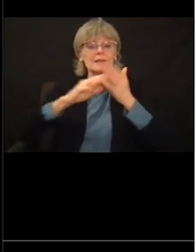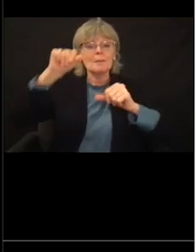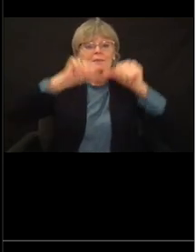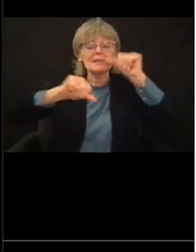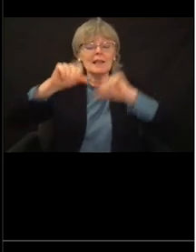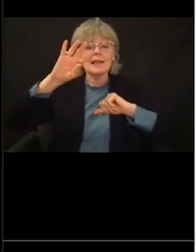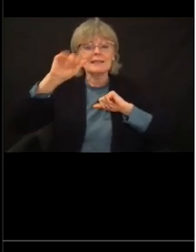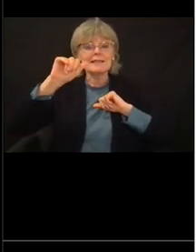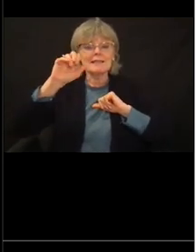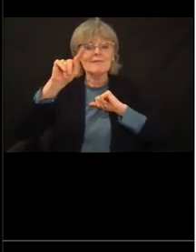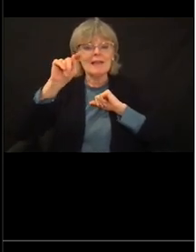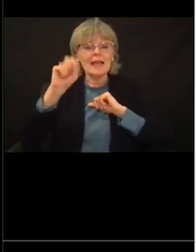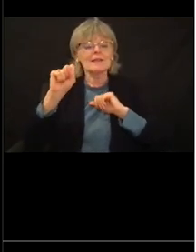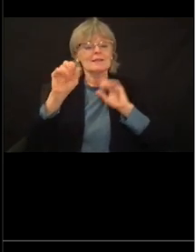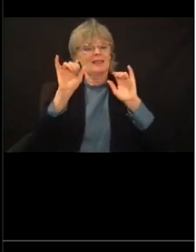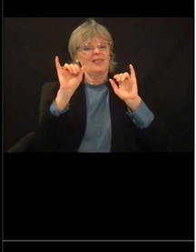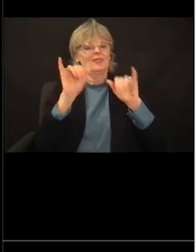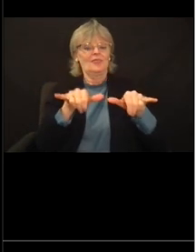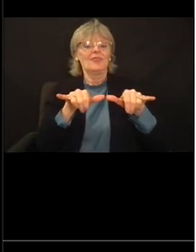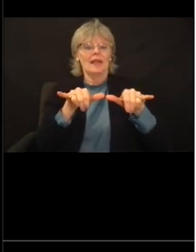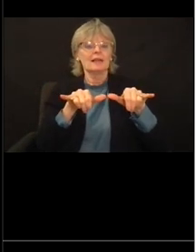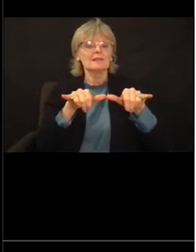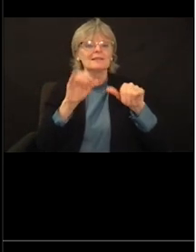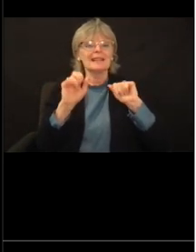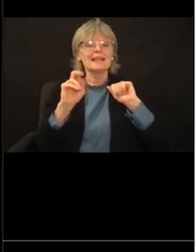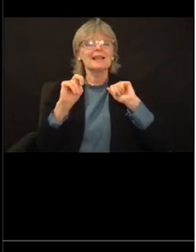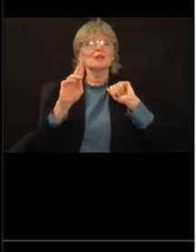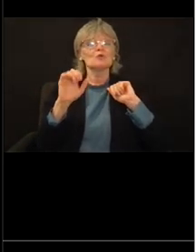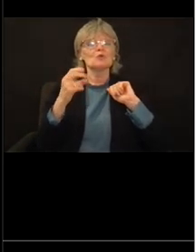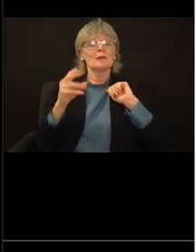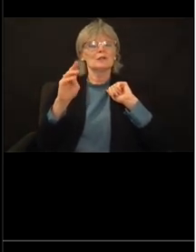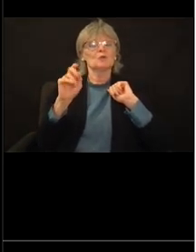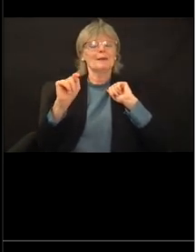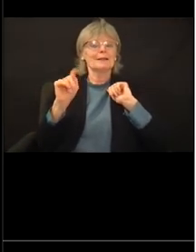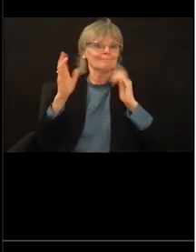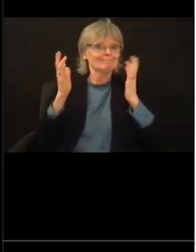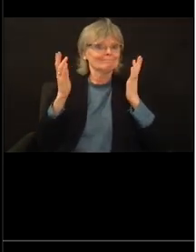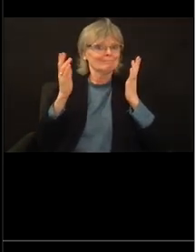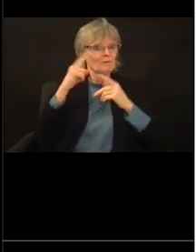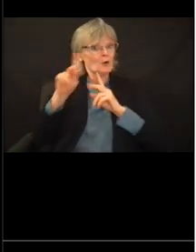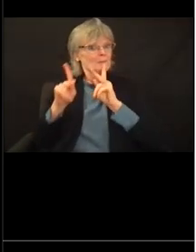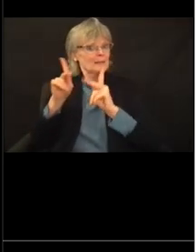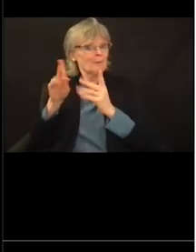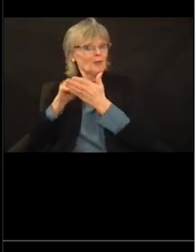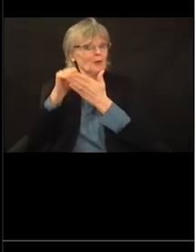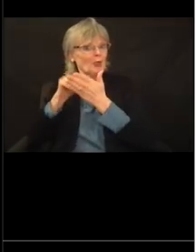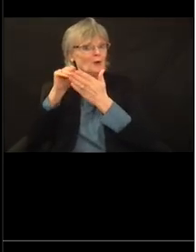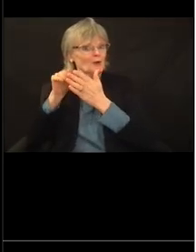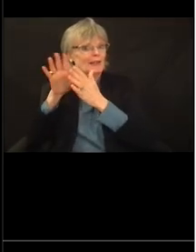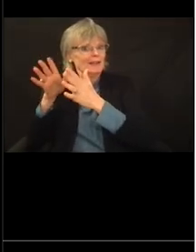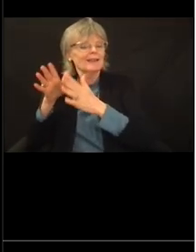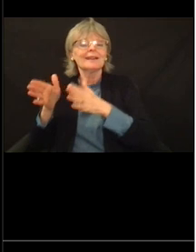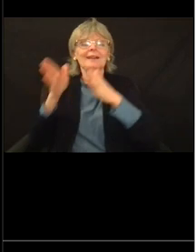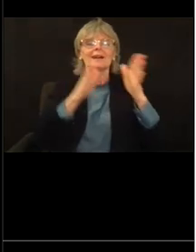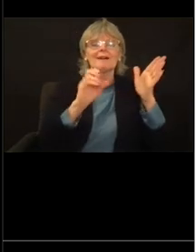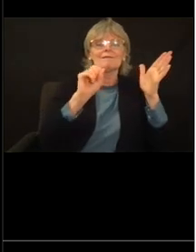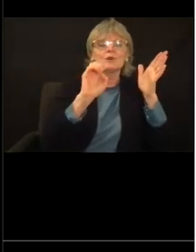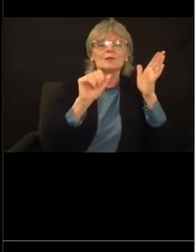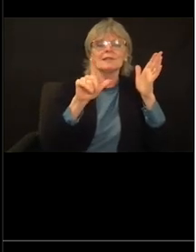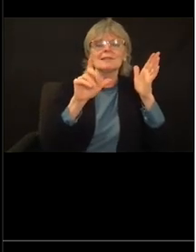school. That's what I would say is enrichment. So that's enrichment for people. For seals, enrichment is a little bit different, right?